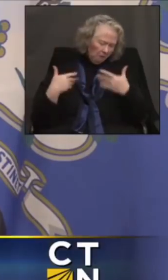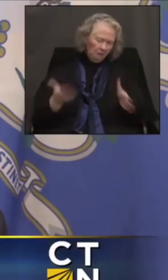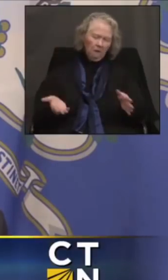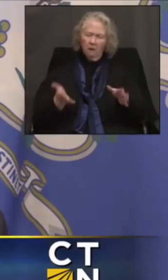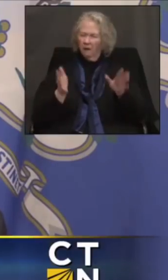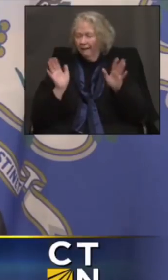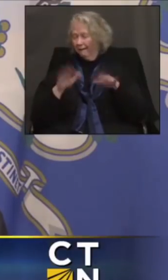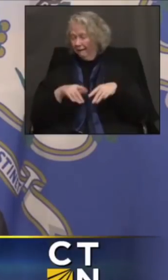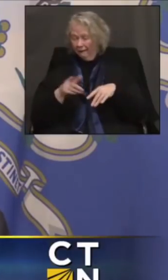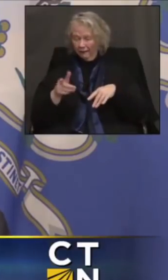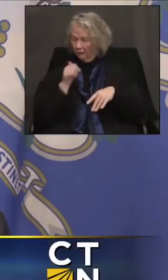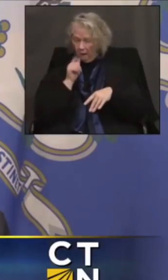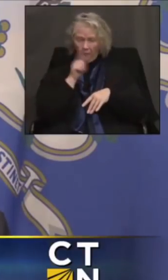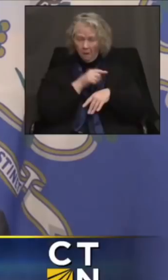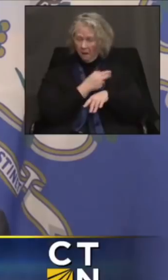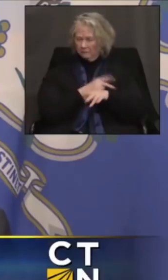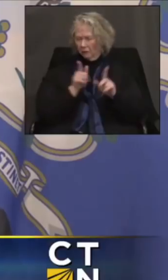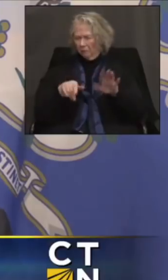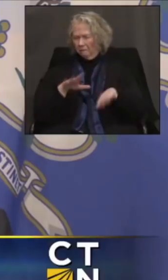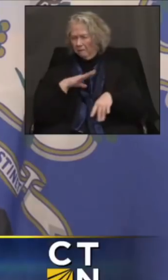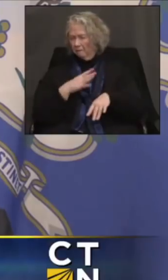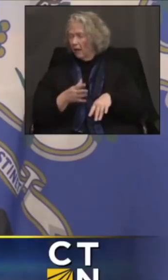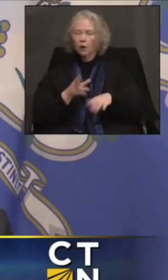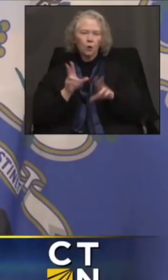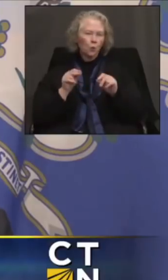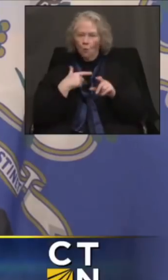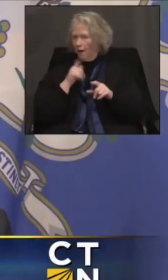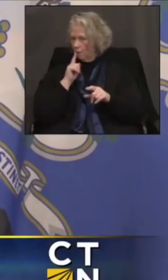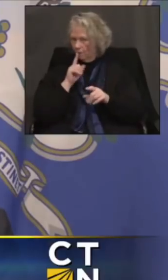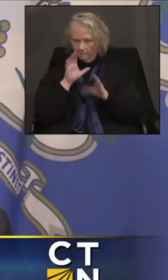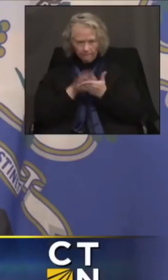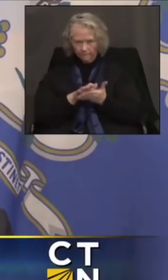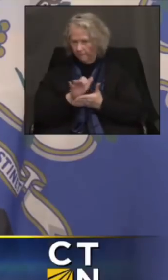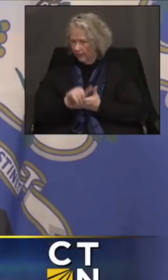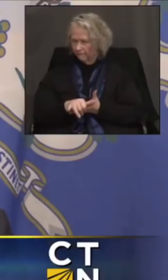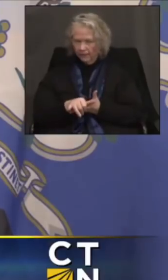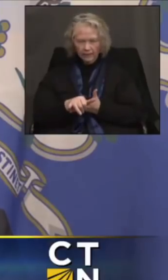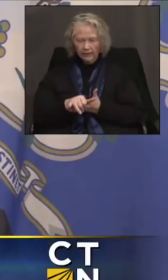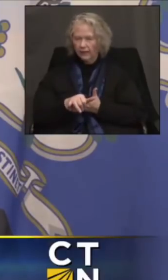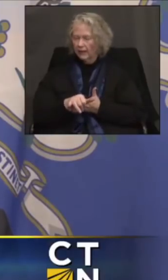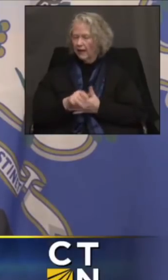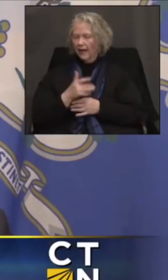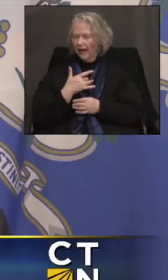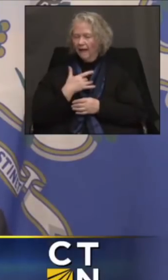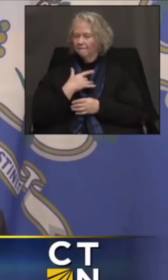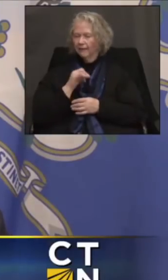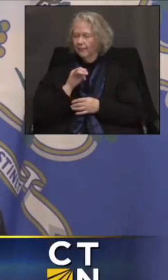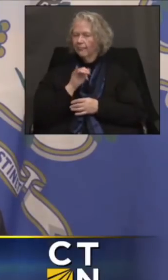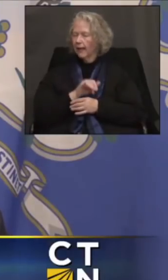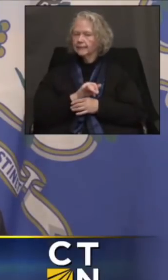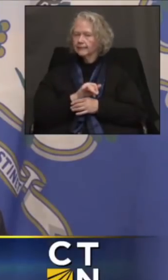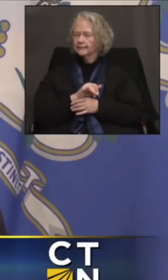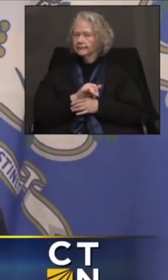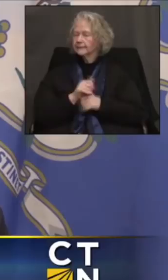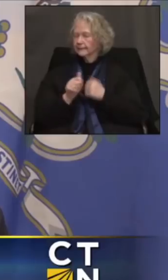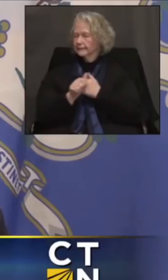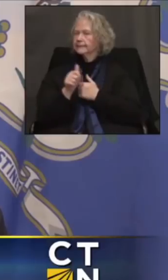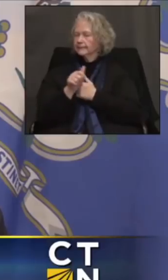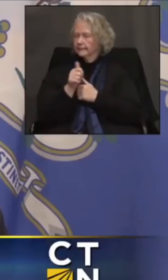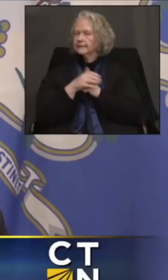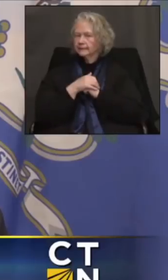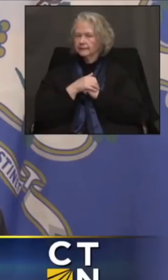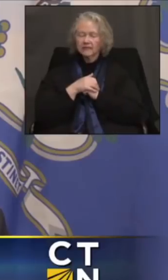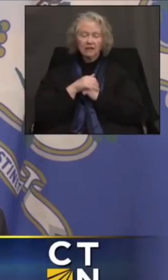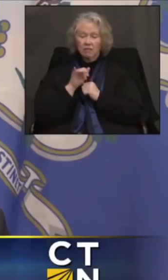up in a hospital, you don't have to worry about that. I think that's really fooling with fate. And that's why we've